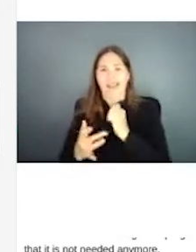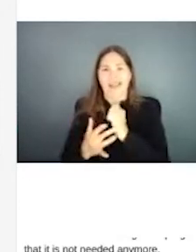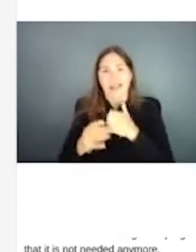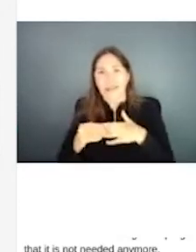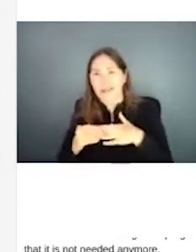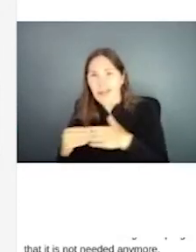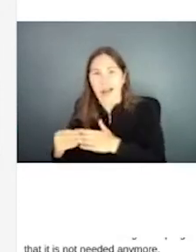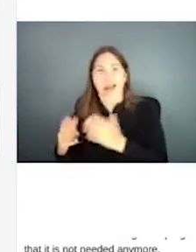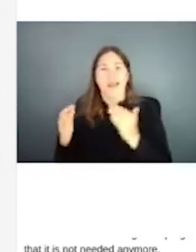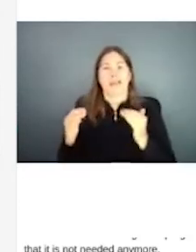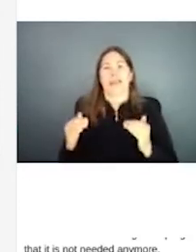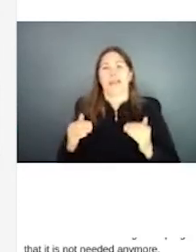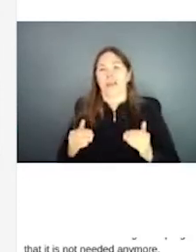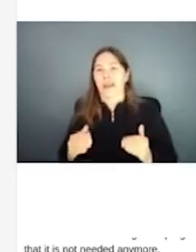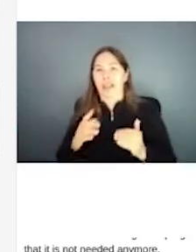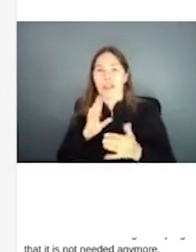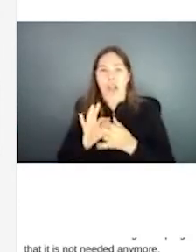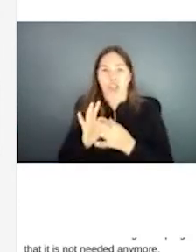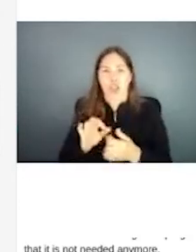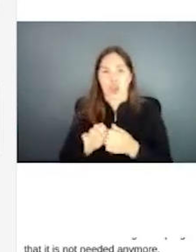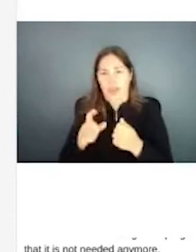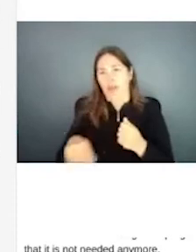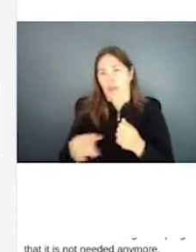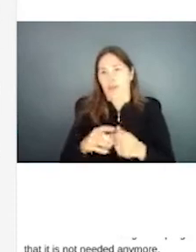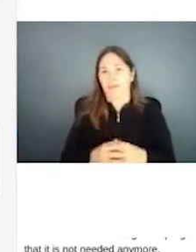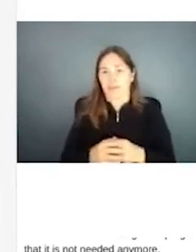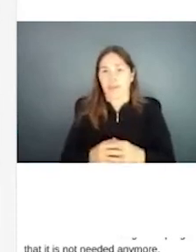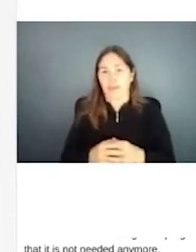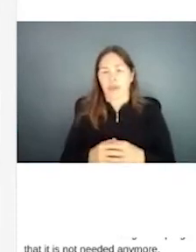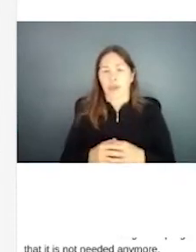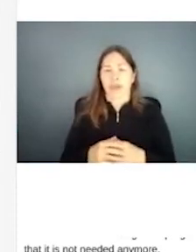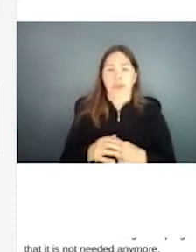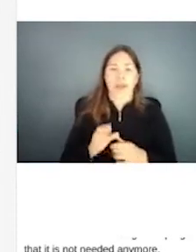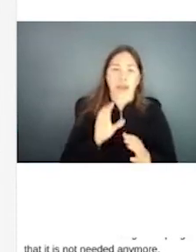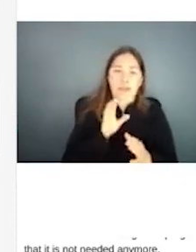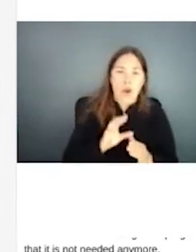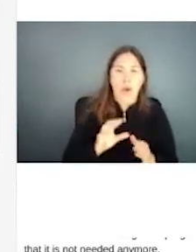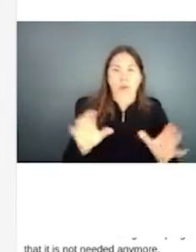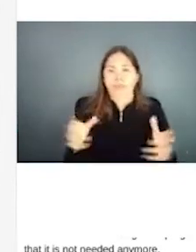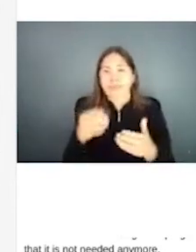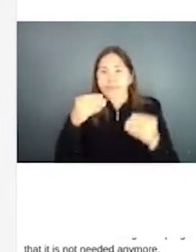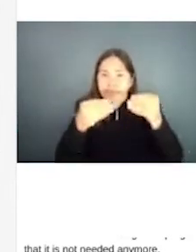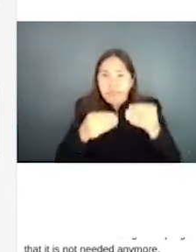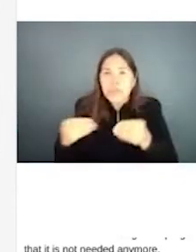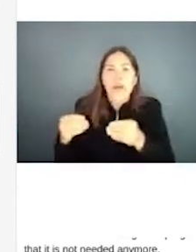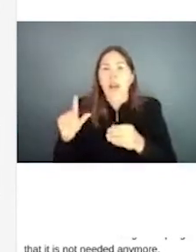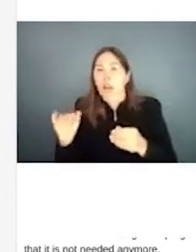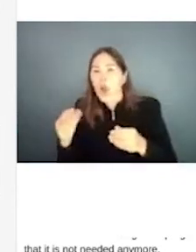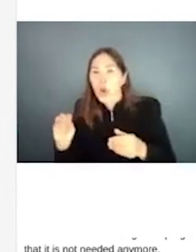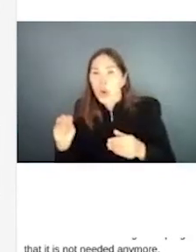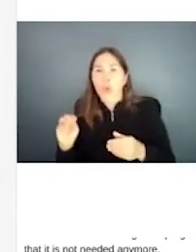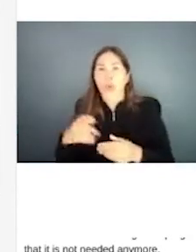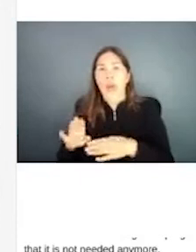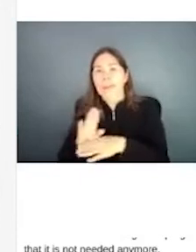guides that are associated with them. So they go photo collage, right? Logo, business card, ad,